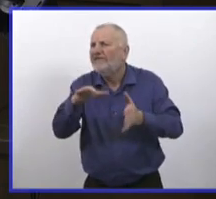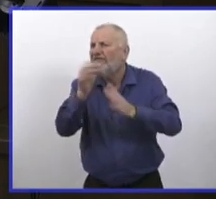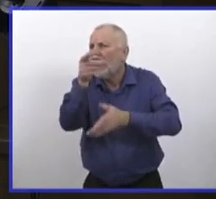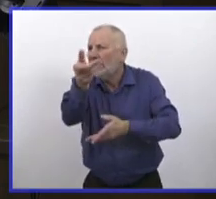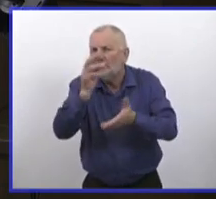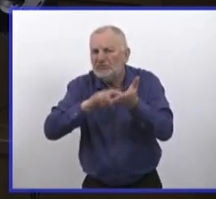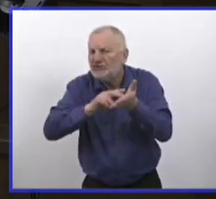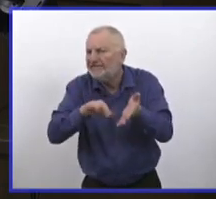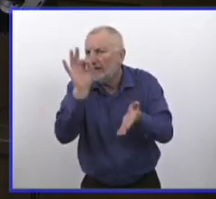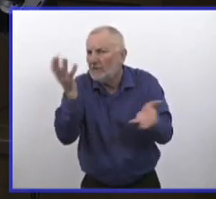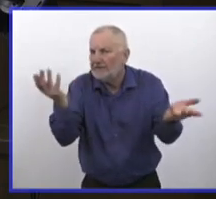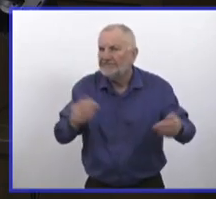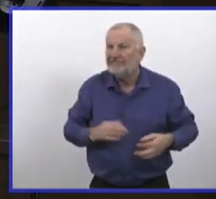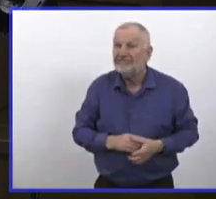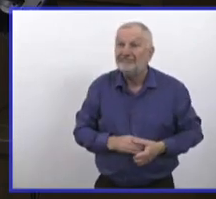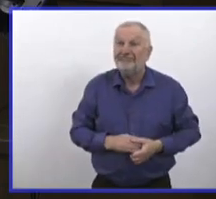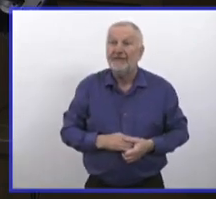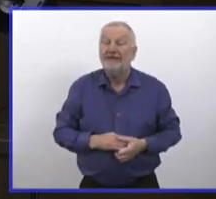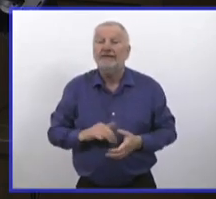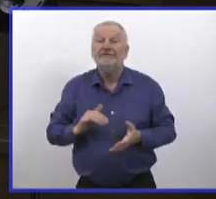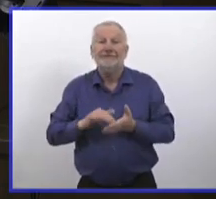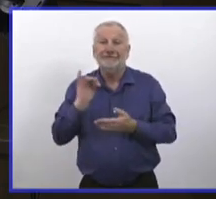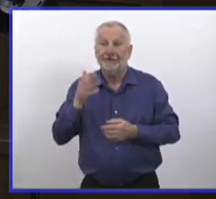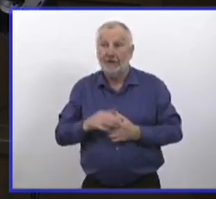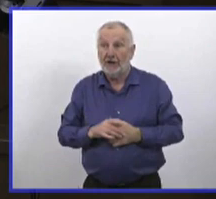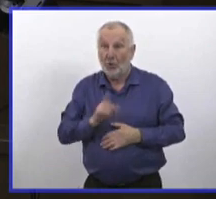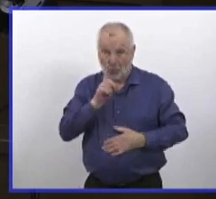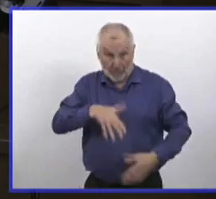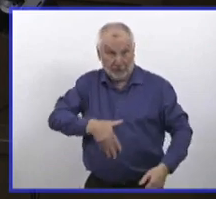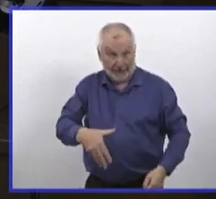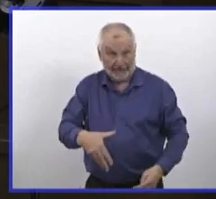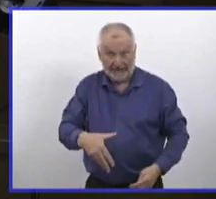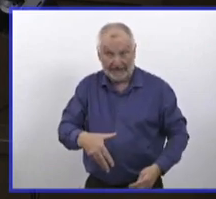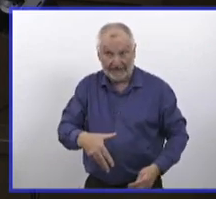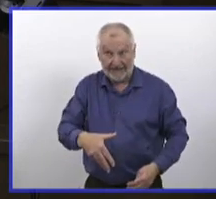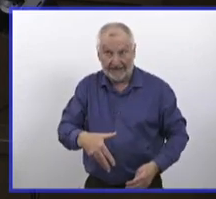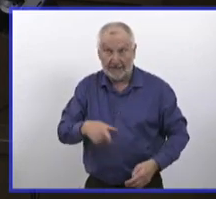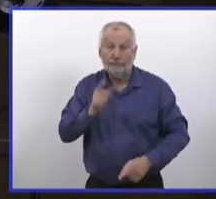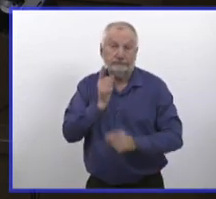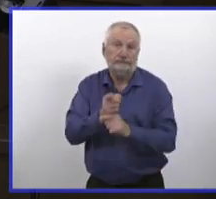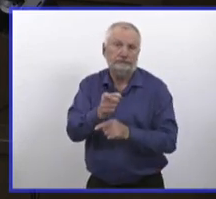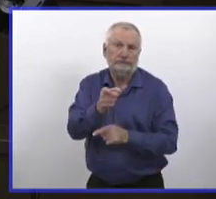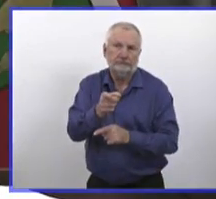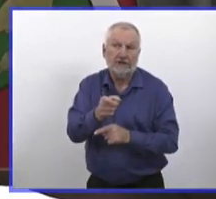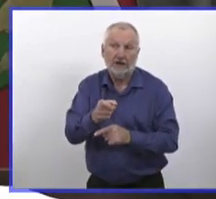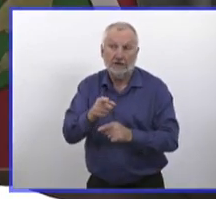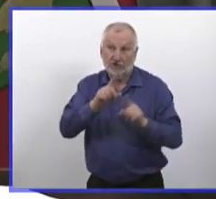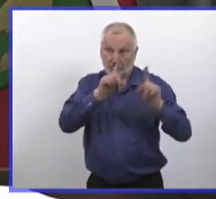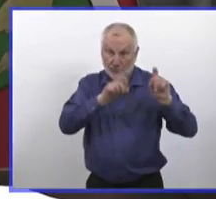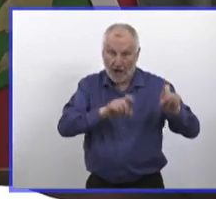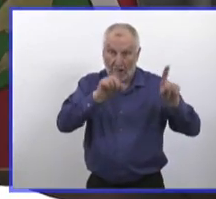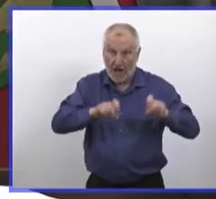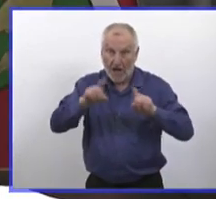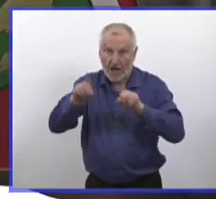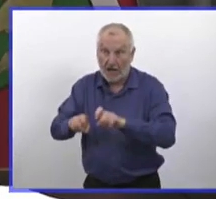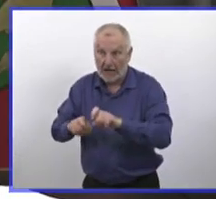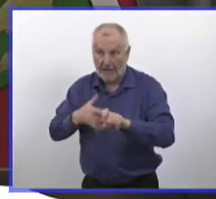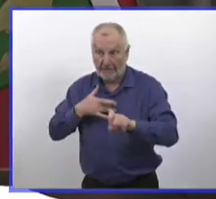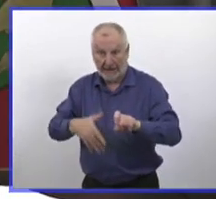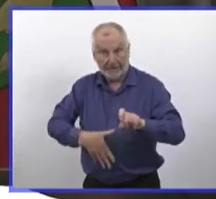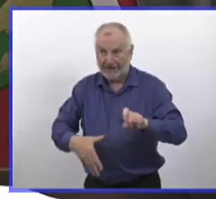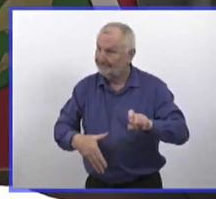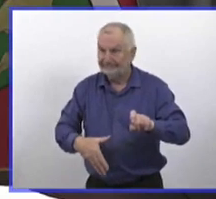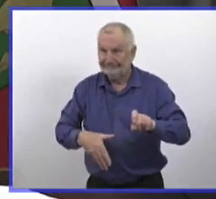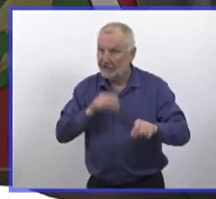great question. Pregnant people are excluded from almost every trial that gets run unless it's specifically about